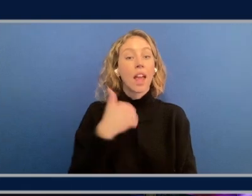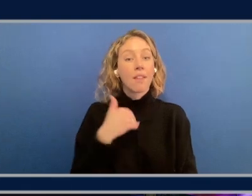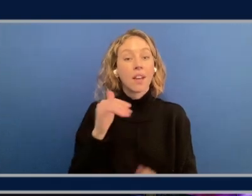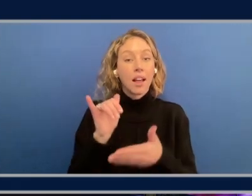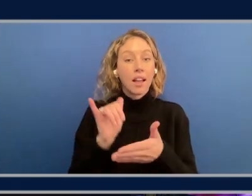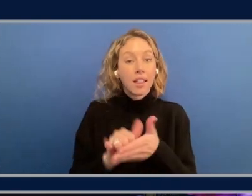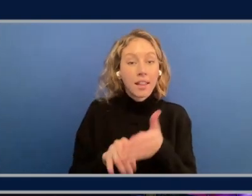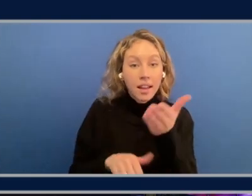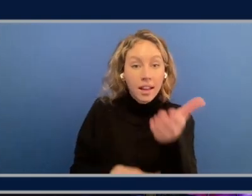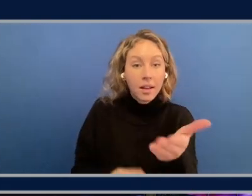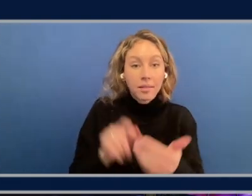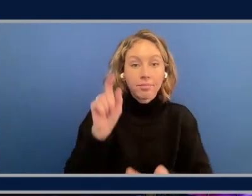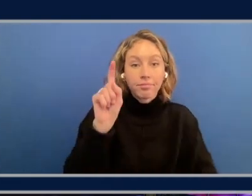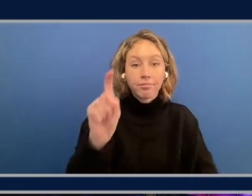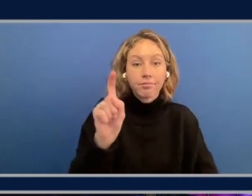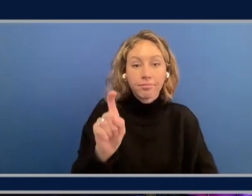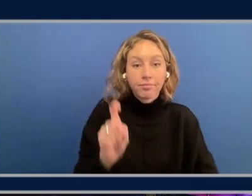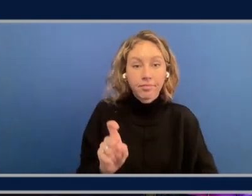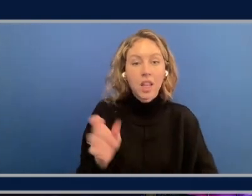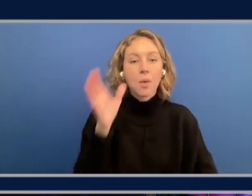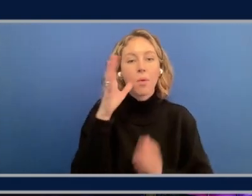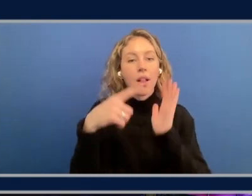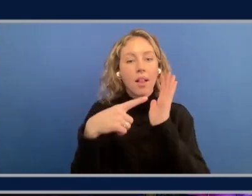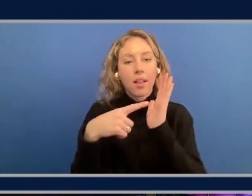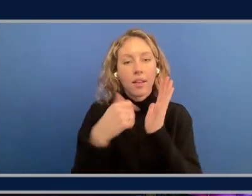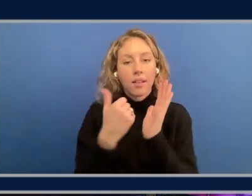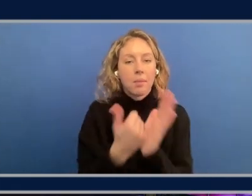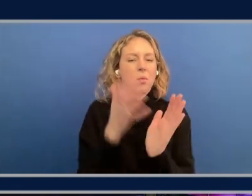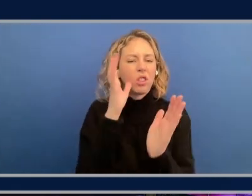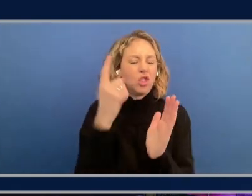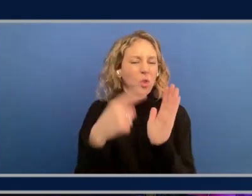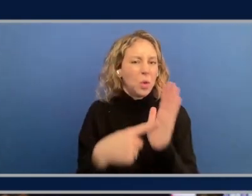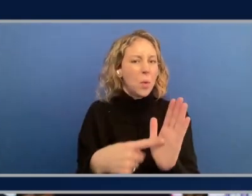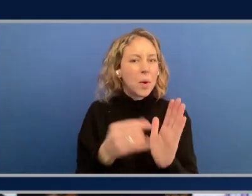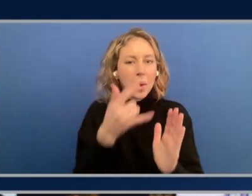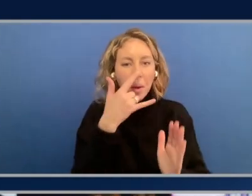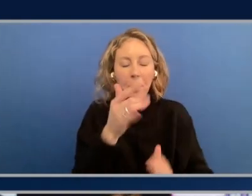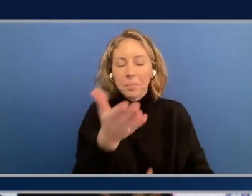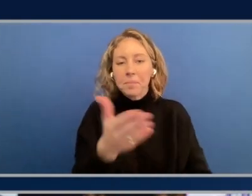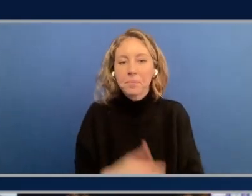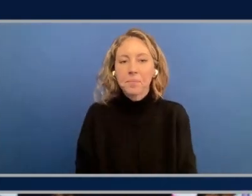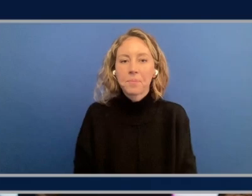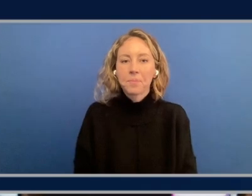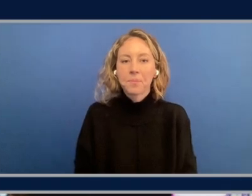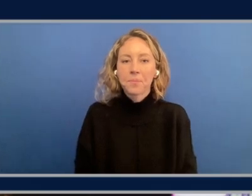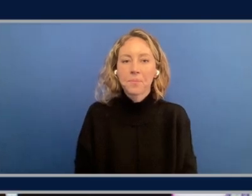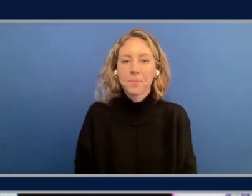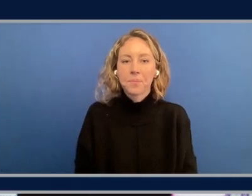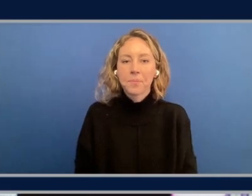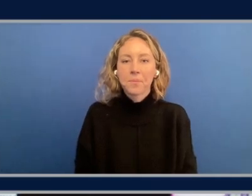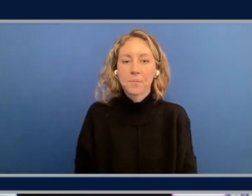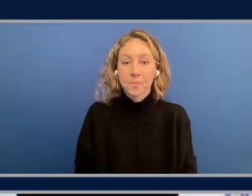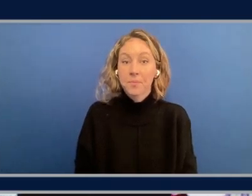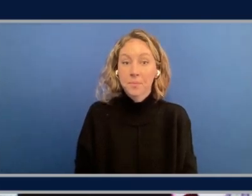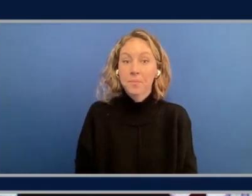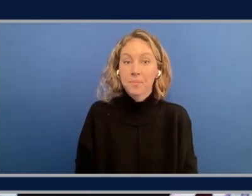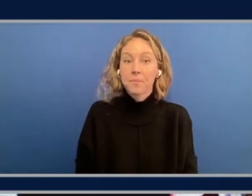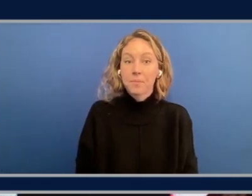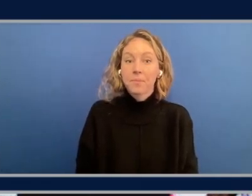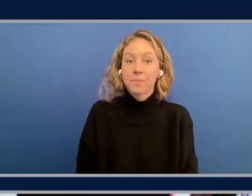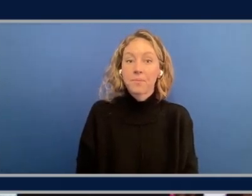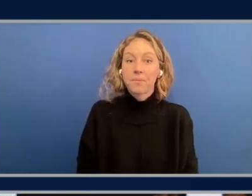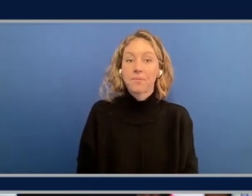buttons here. This really helps to keep. I mean, let me just show you how that works. So when I toggle Okay. between them, you see that visuals below. It's